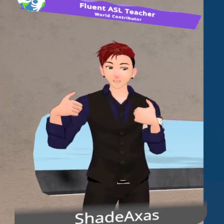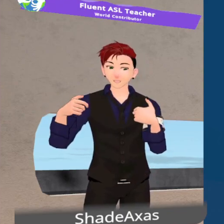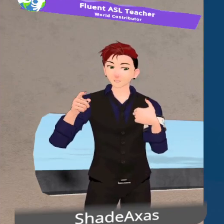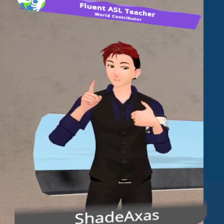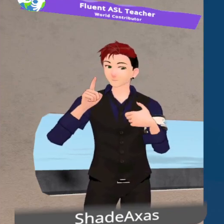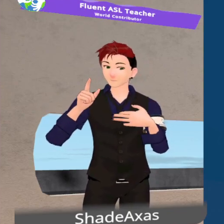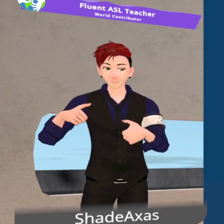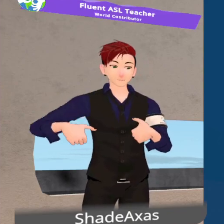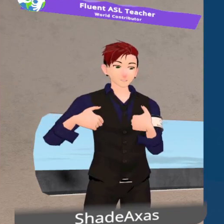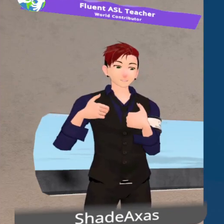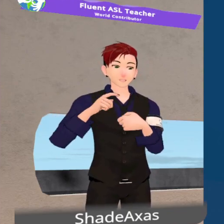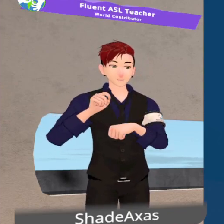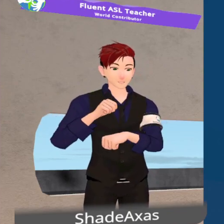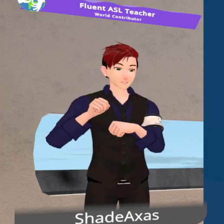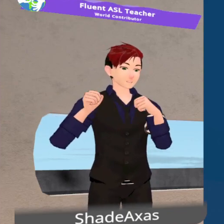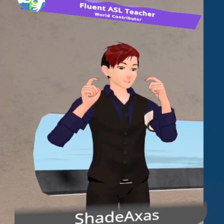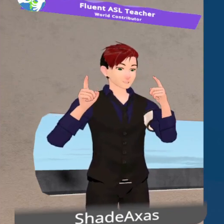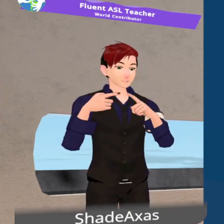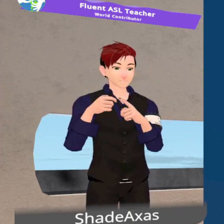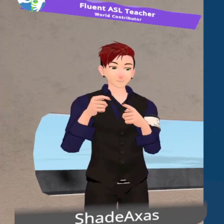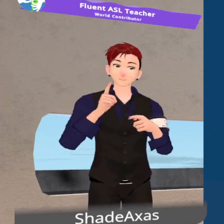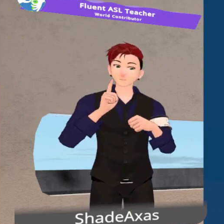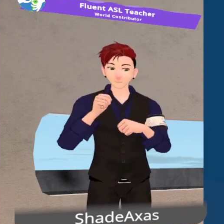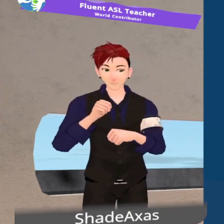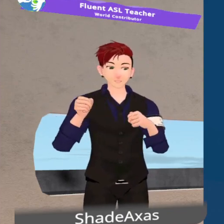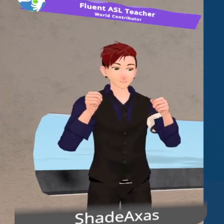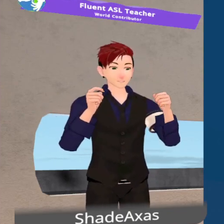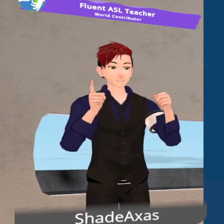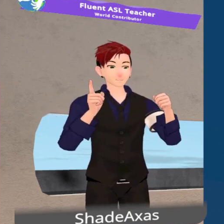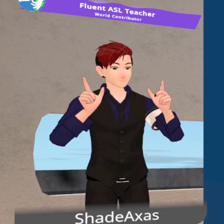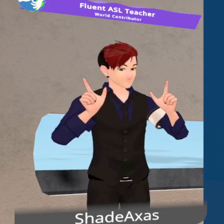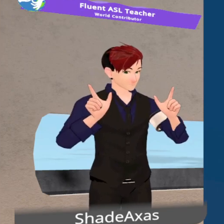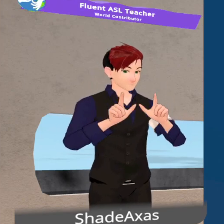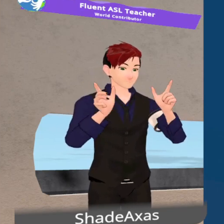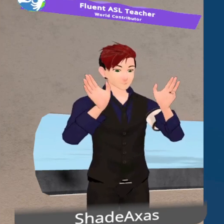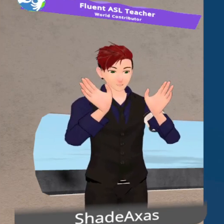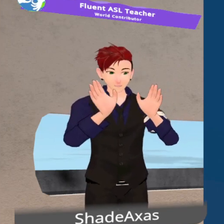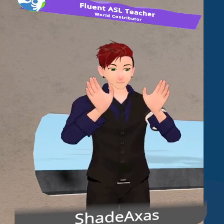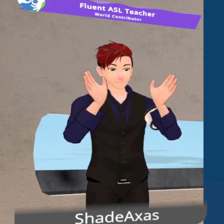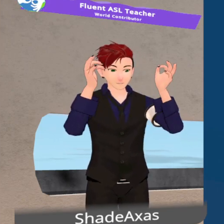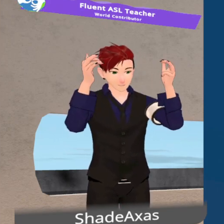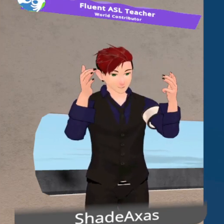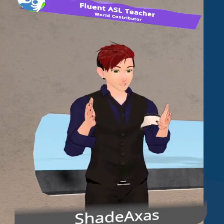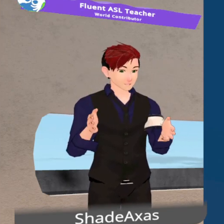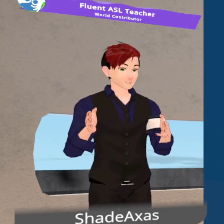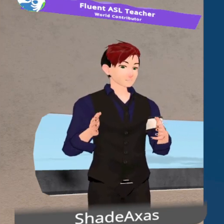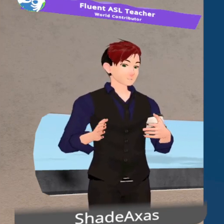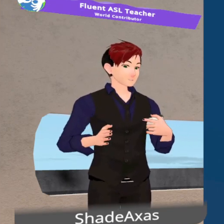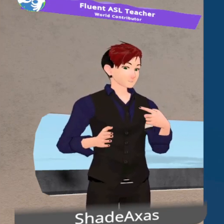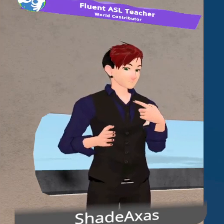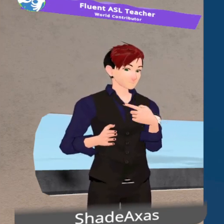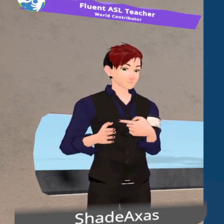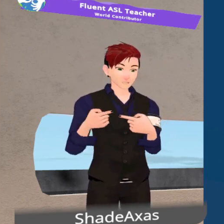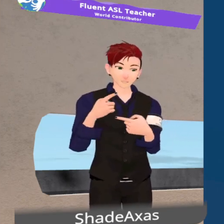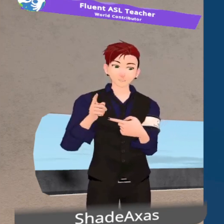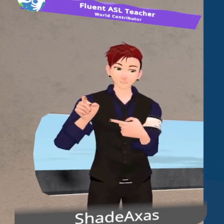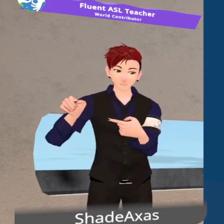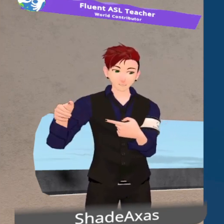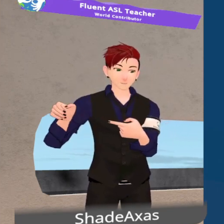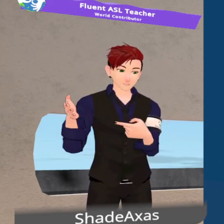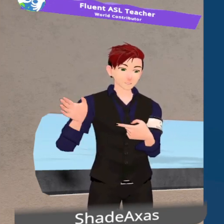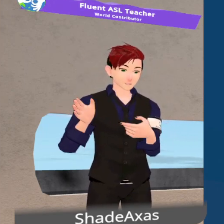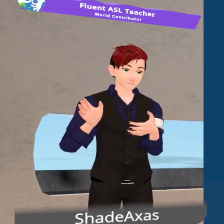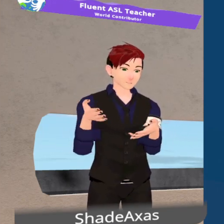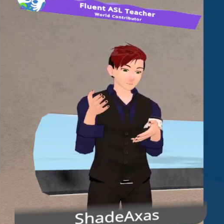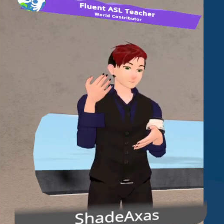They have the real life actual education from an actual licensed certified teacher that we can